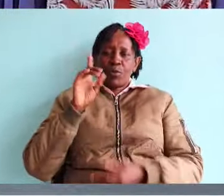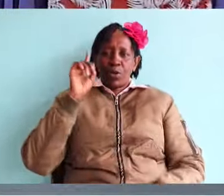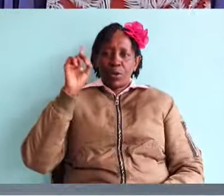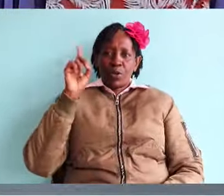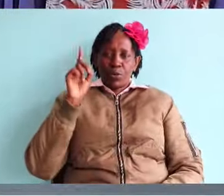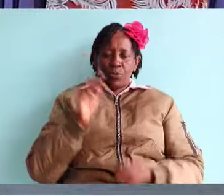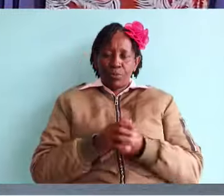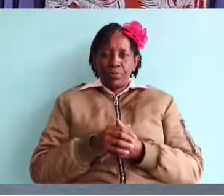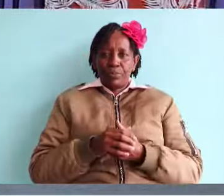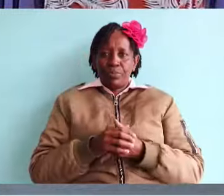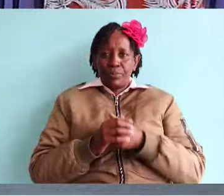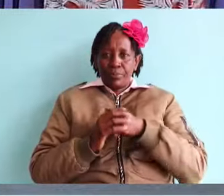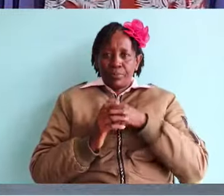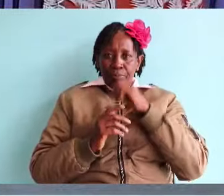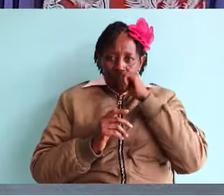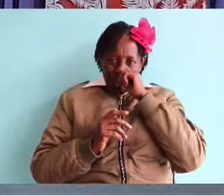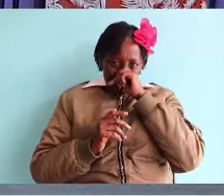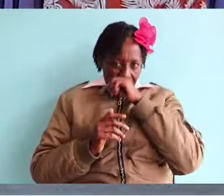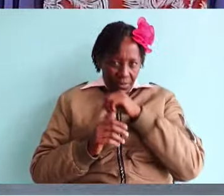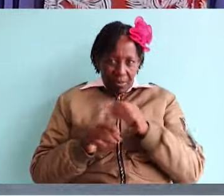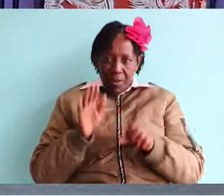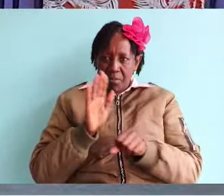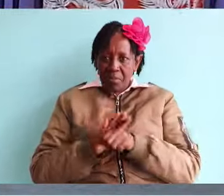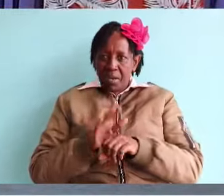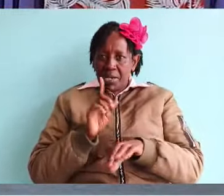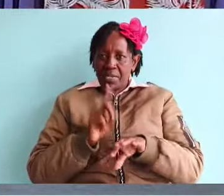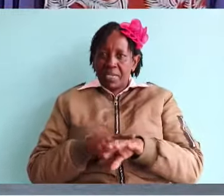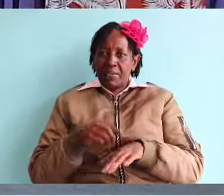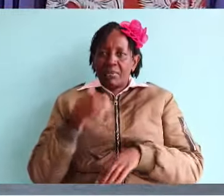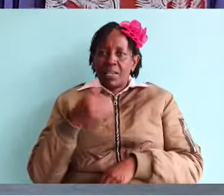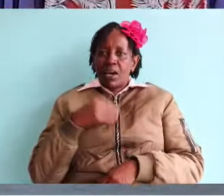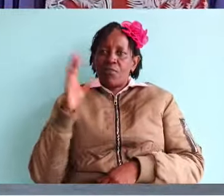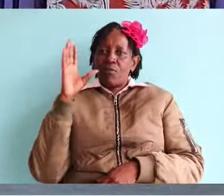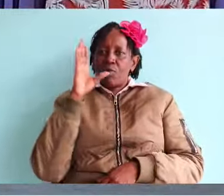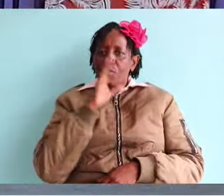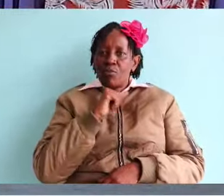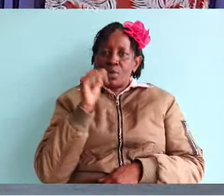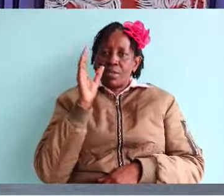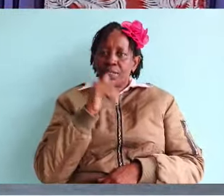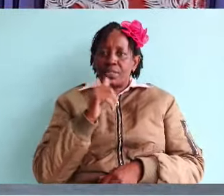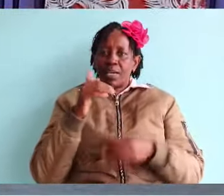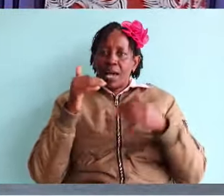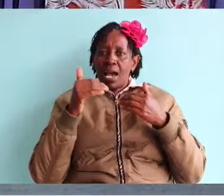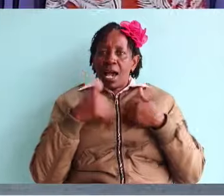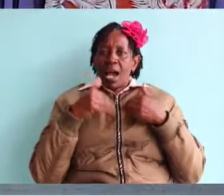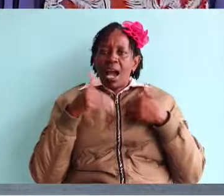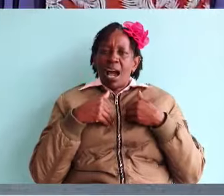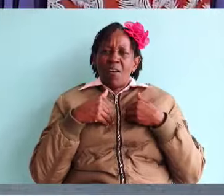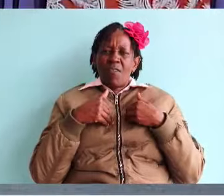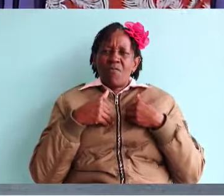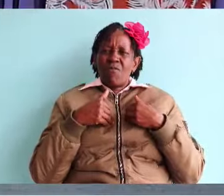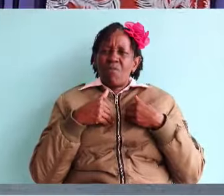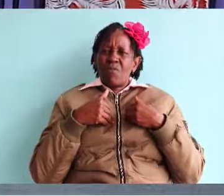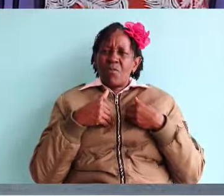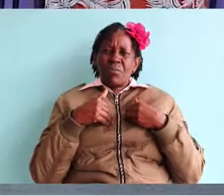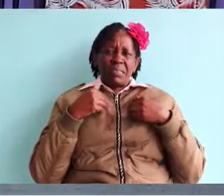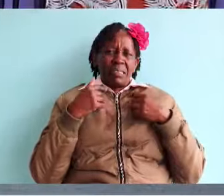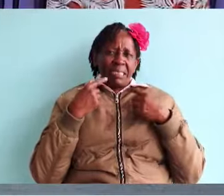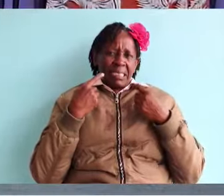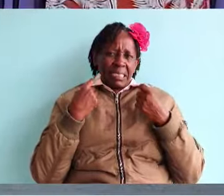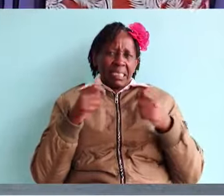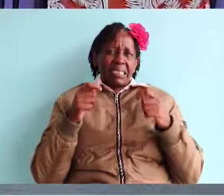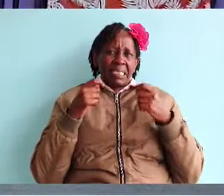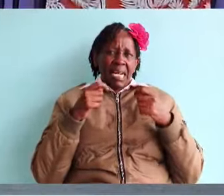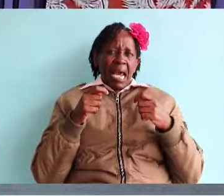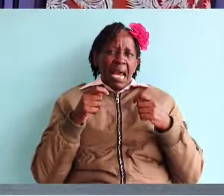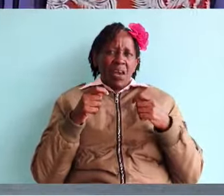blessings here. Often, Lord, we have misunderstood that, and we have chased after blessings, and we have